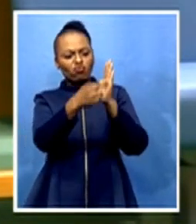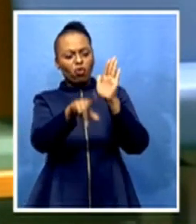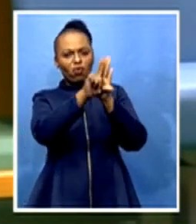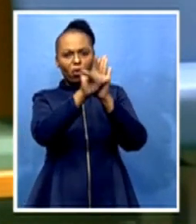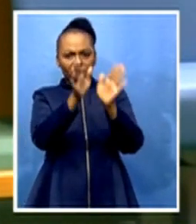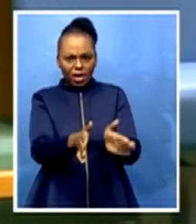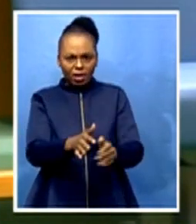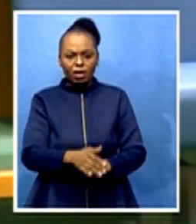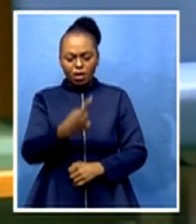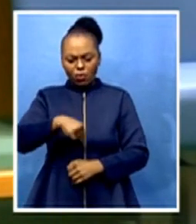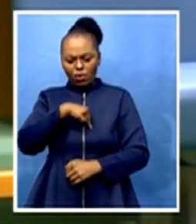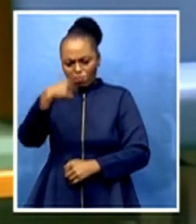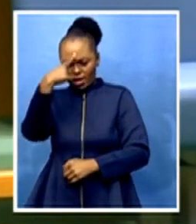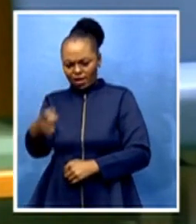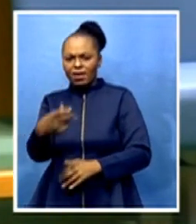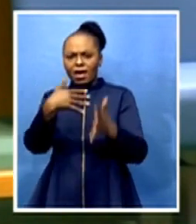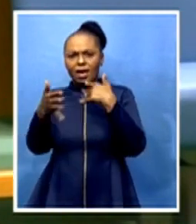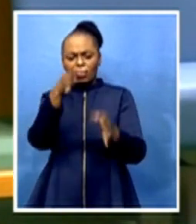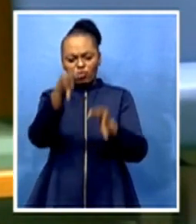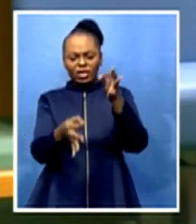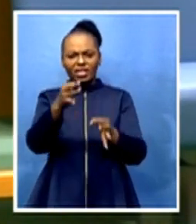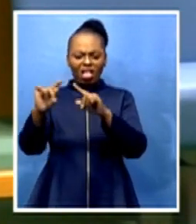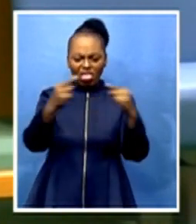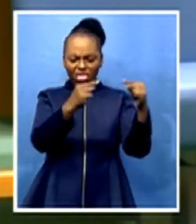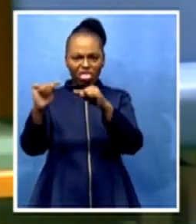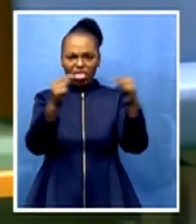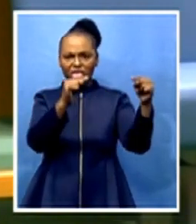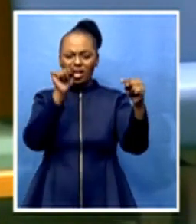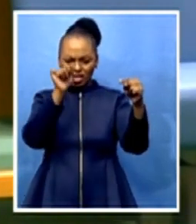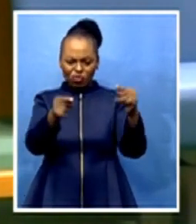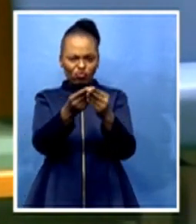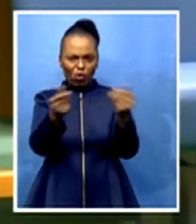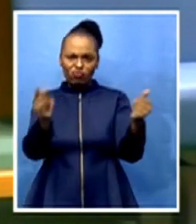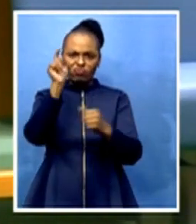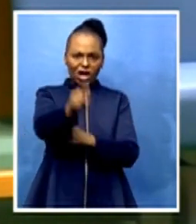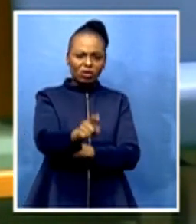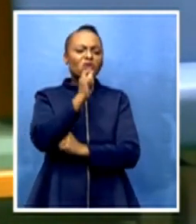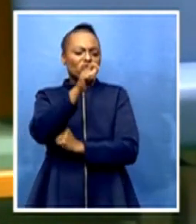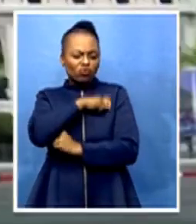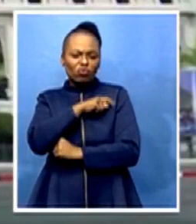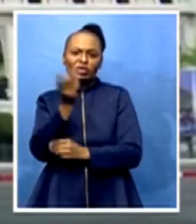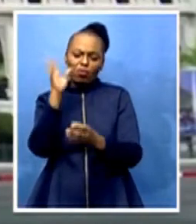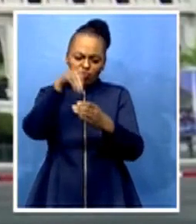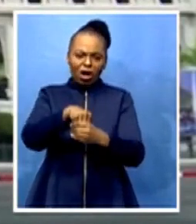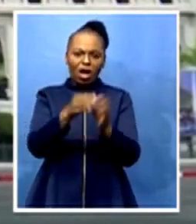political differences should be resolved through an inclusive and peaceful dialogue.